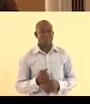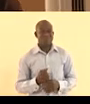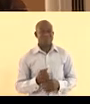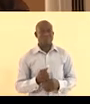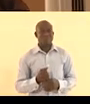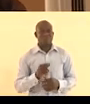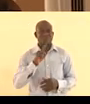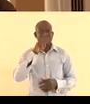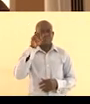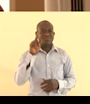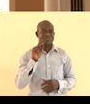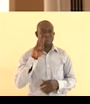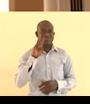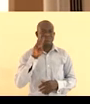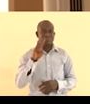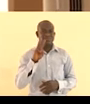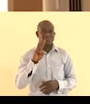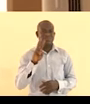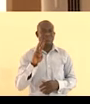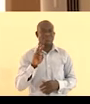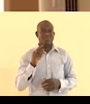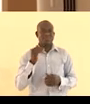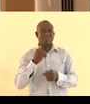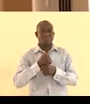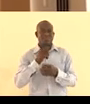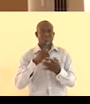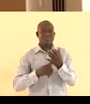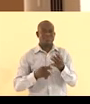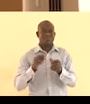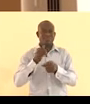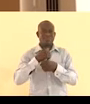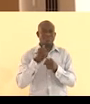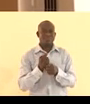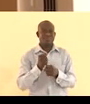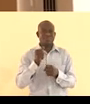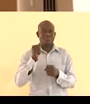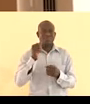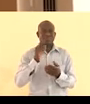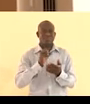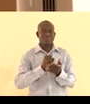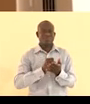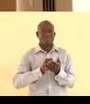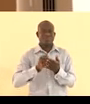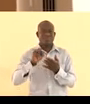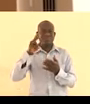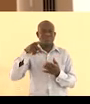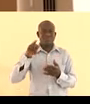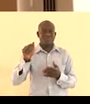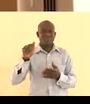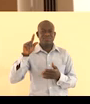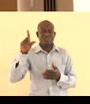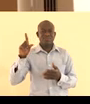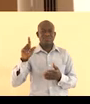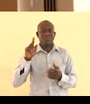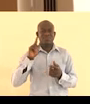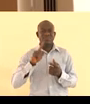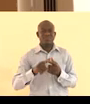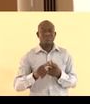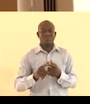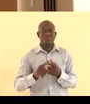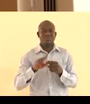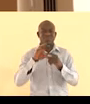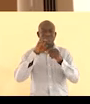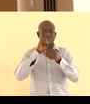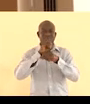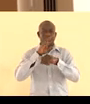Please permit me to attempt question two. What prompted St. Paul to admonish the Corinthians to earnestly desire the higher